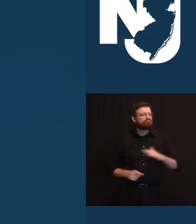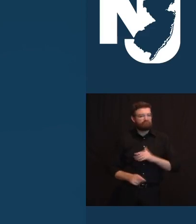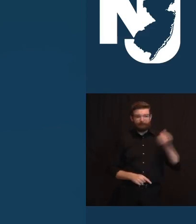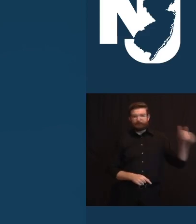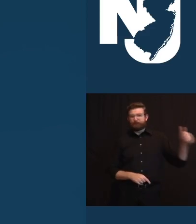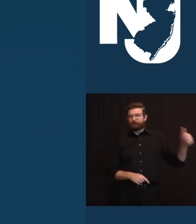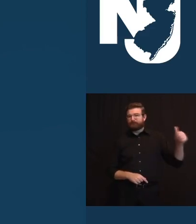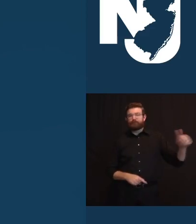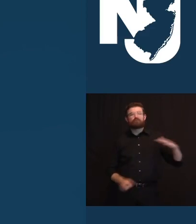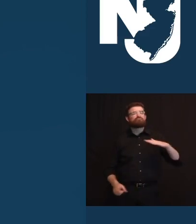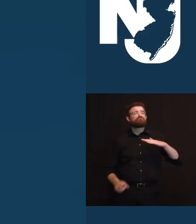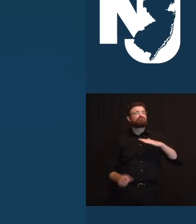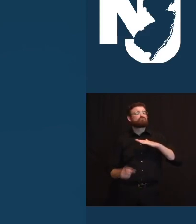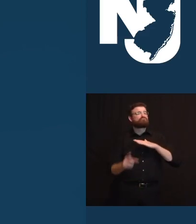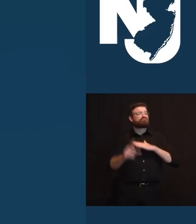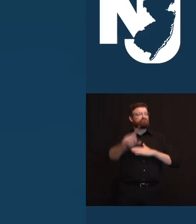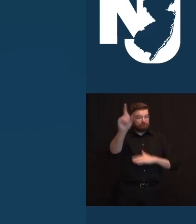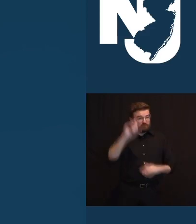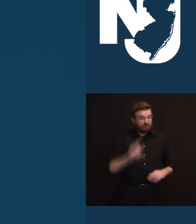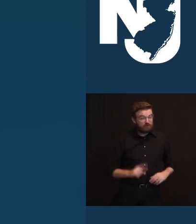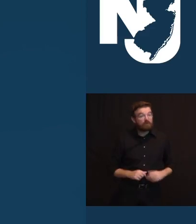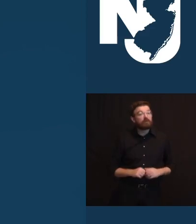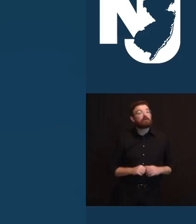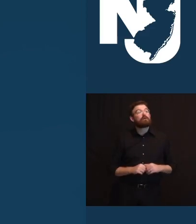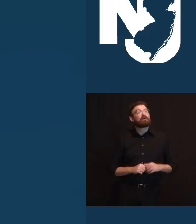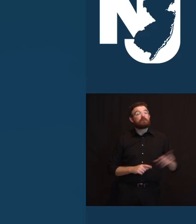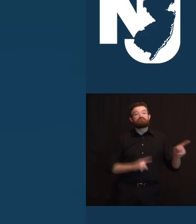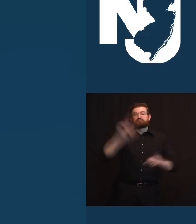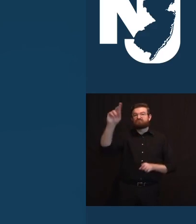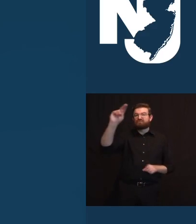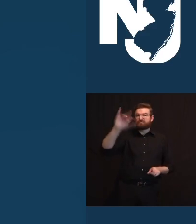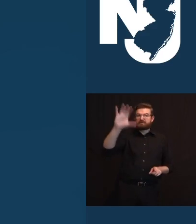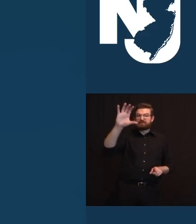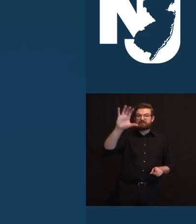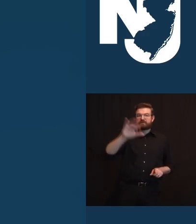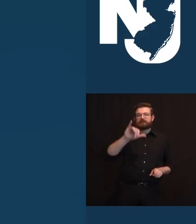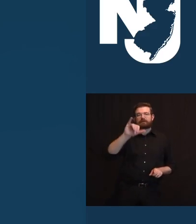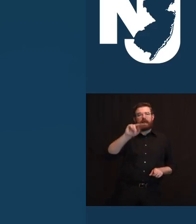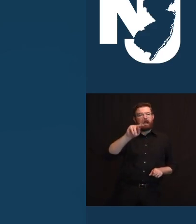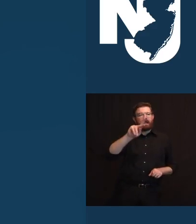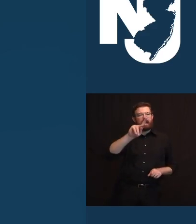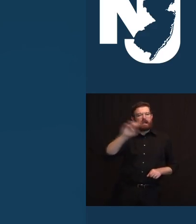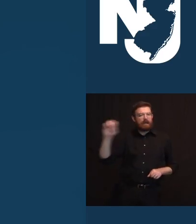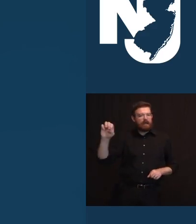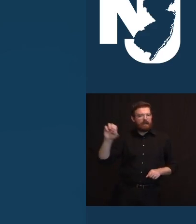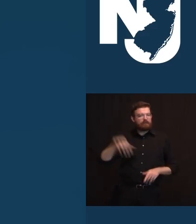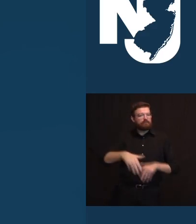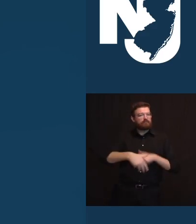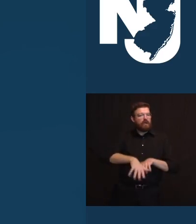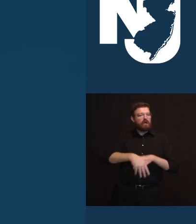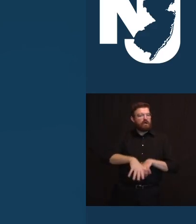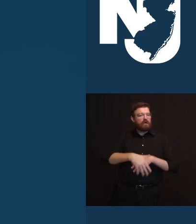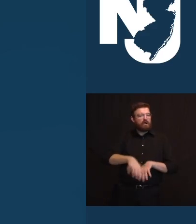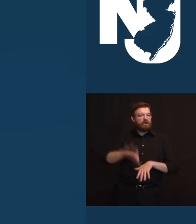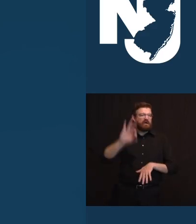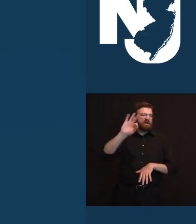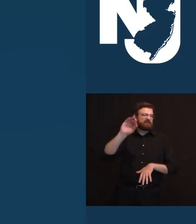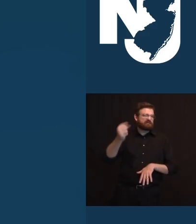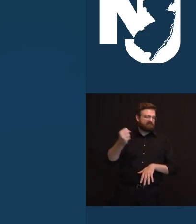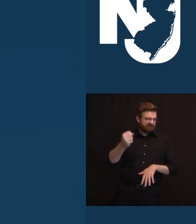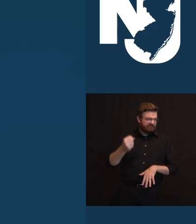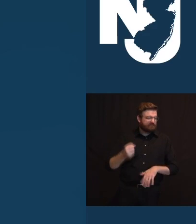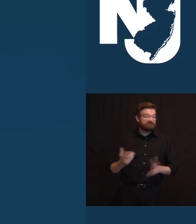for one of the Yankees ticker tape parades during their run in the late 1990s. But most of all, he loved his